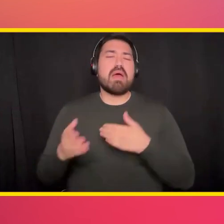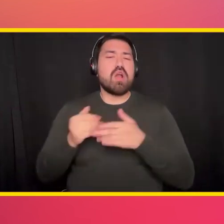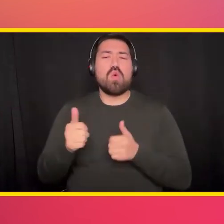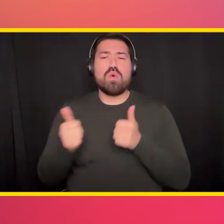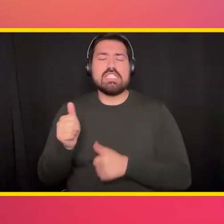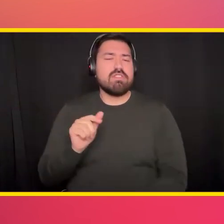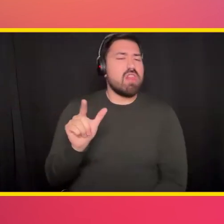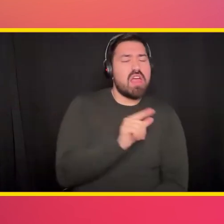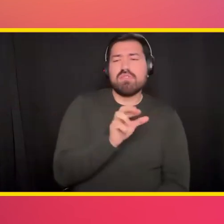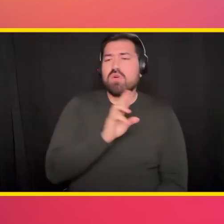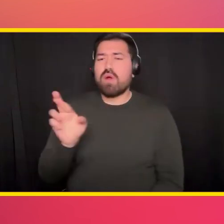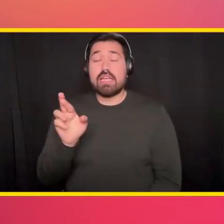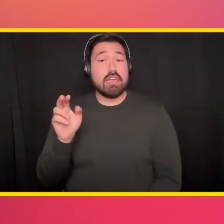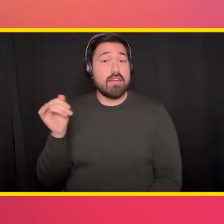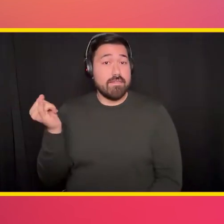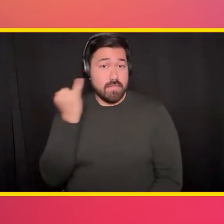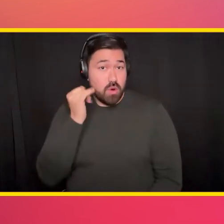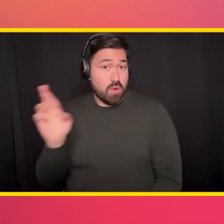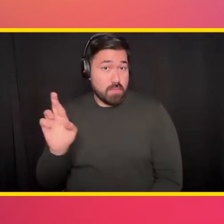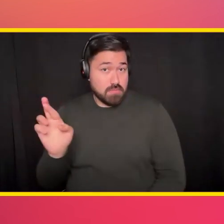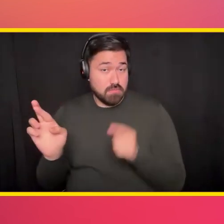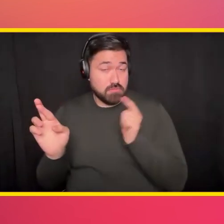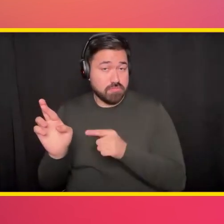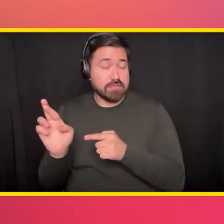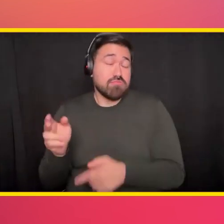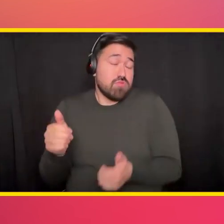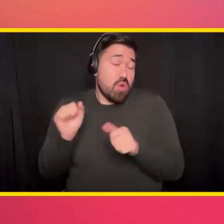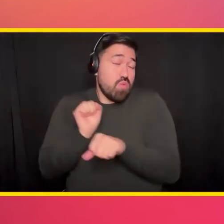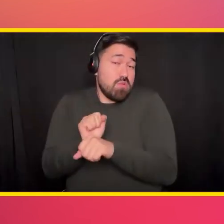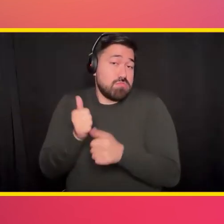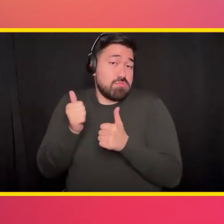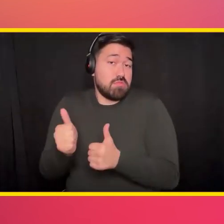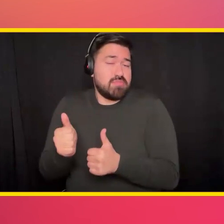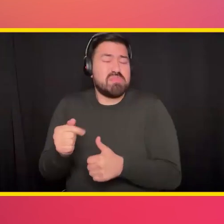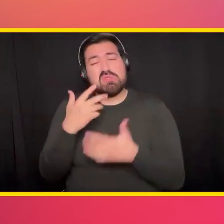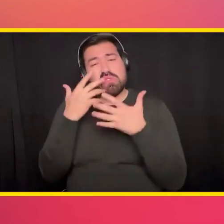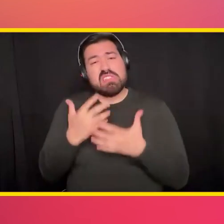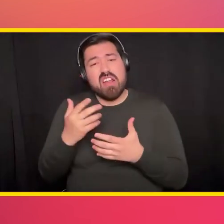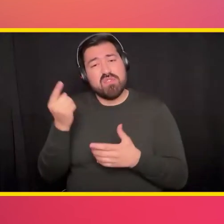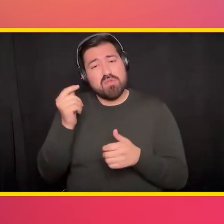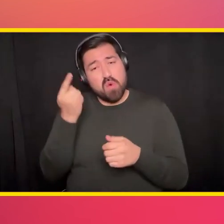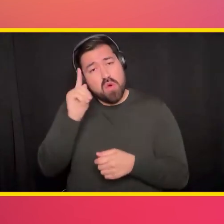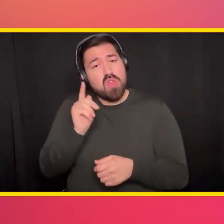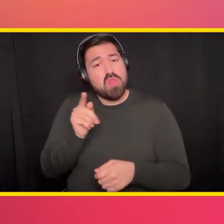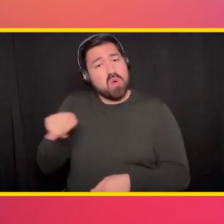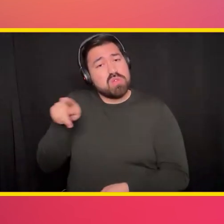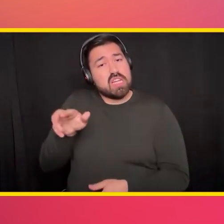are a Republican, this is where it's at, right? And that's unfortunate for those Republicans if you're thinking about it from